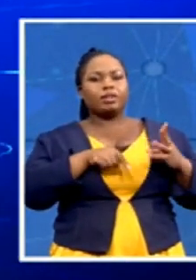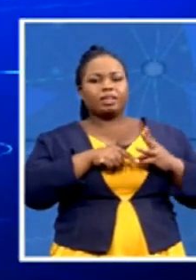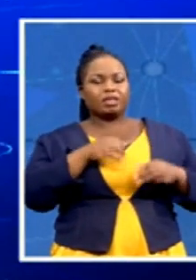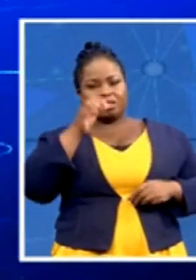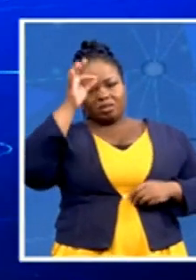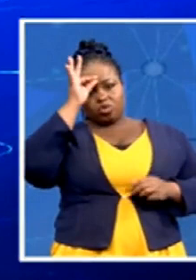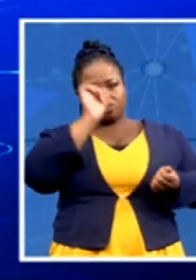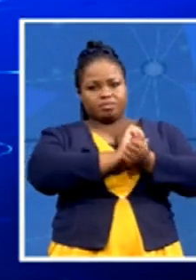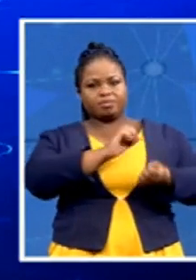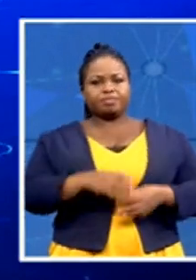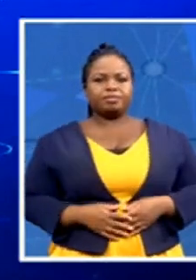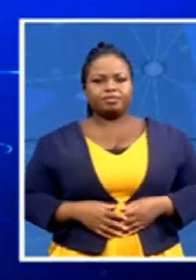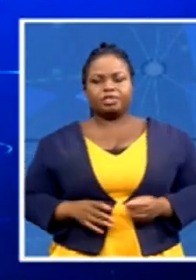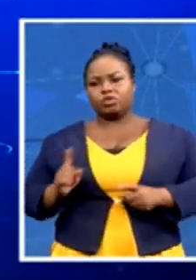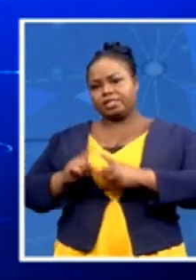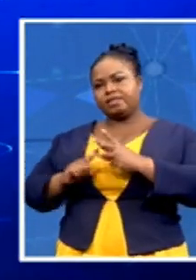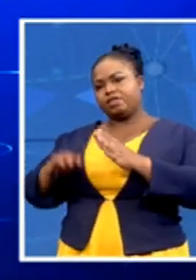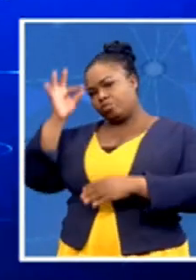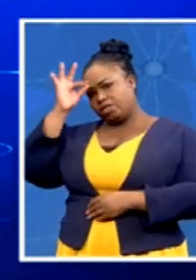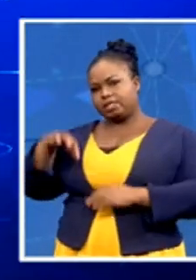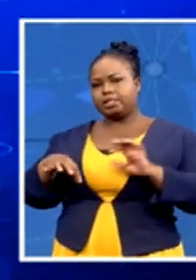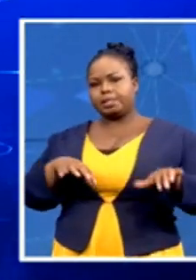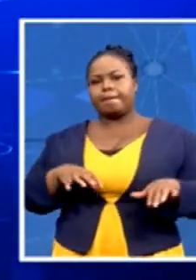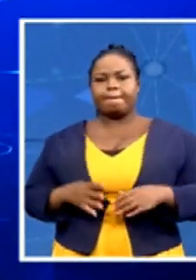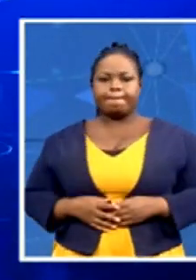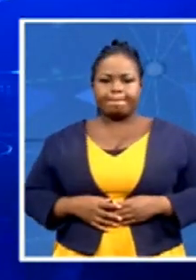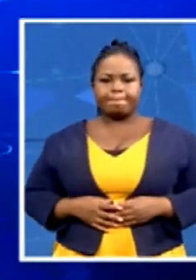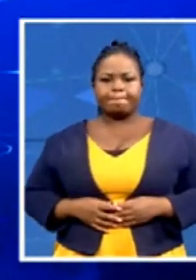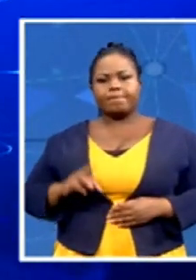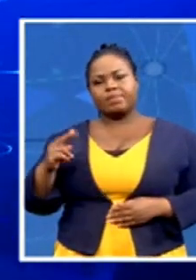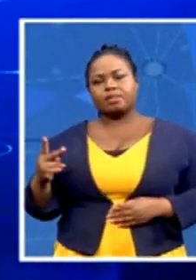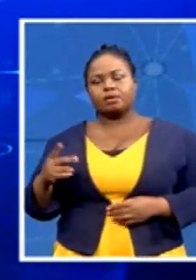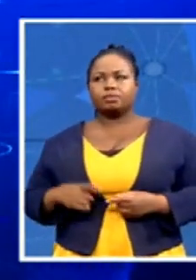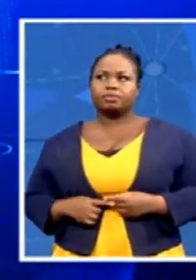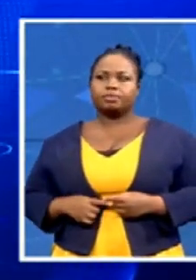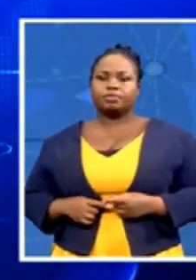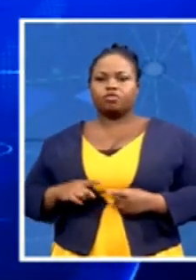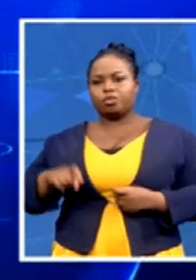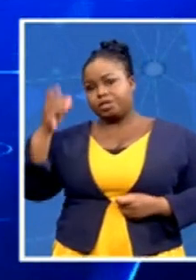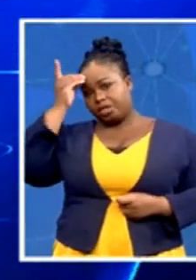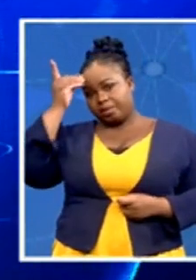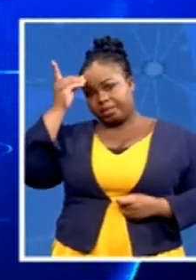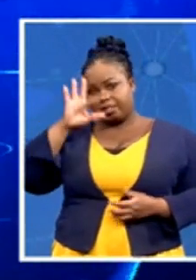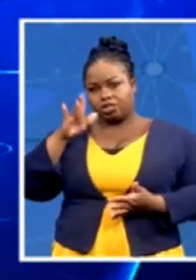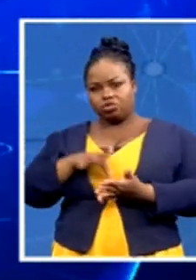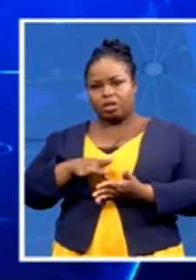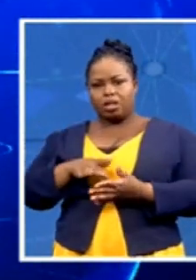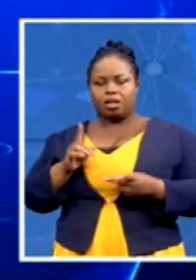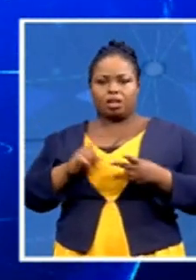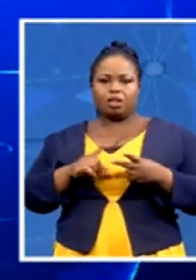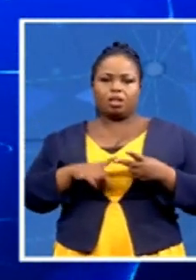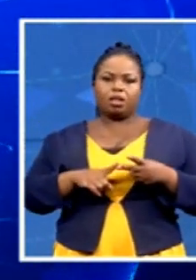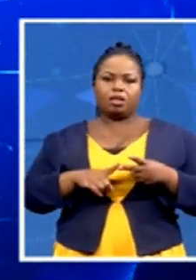stations. Some from Durban Central, some are from Provincial,